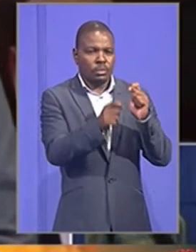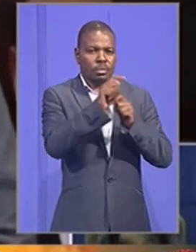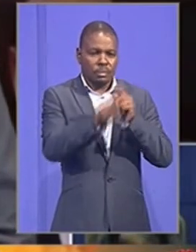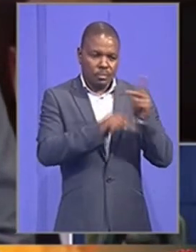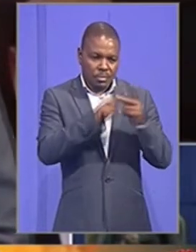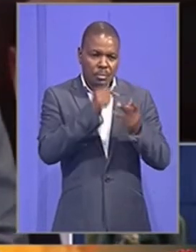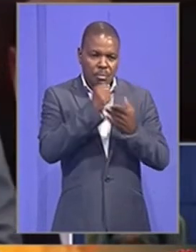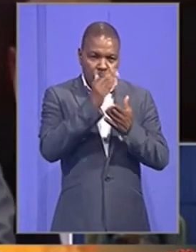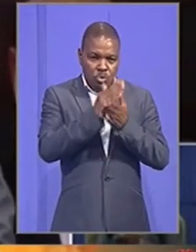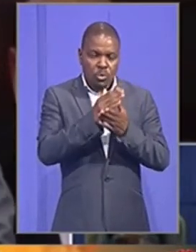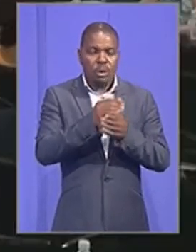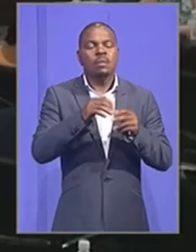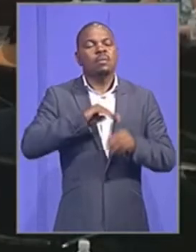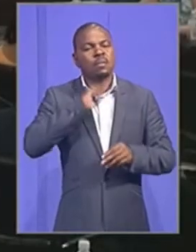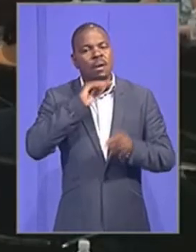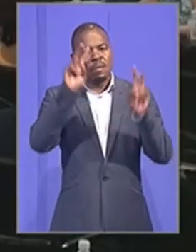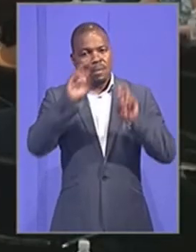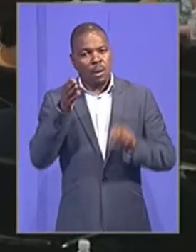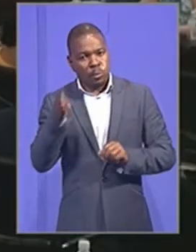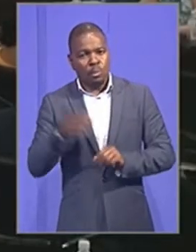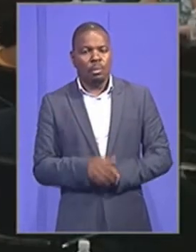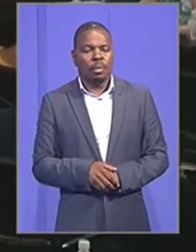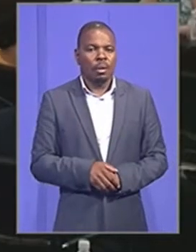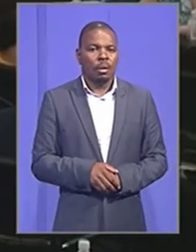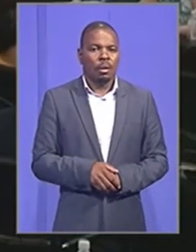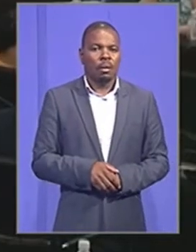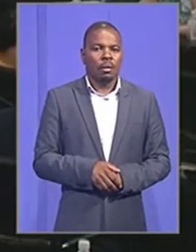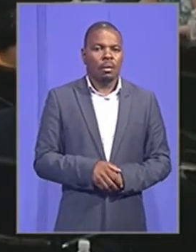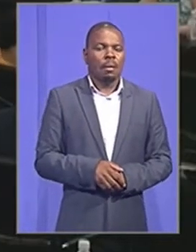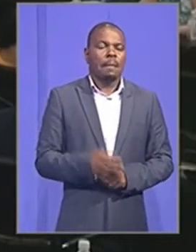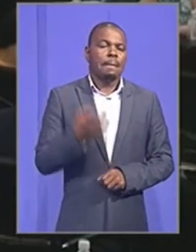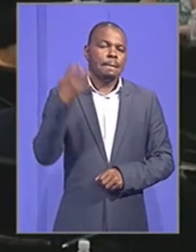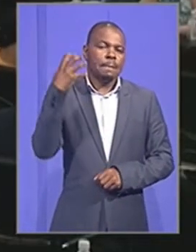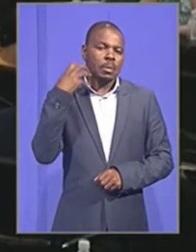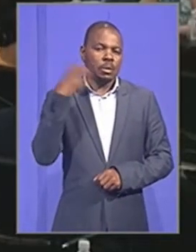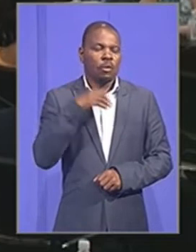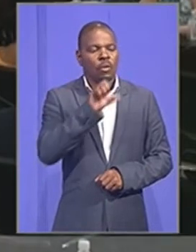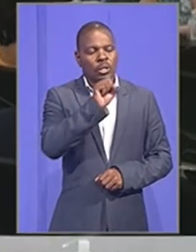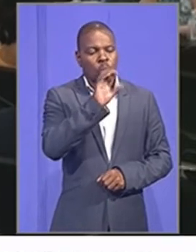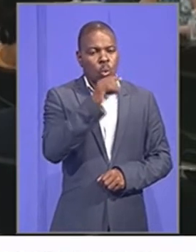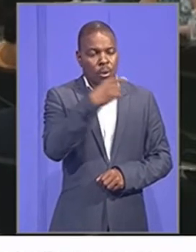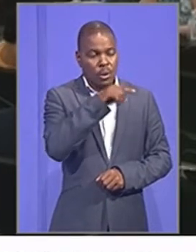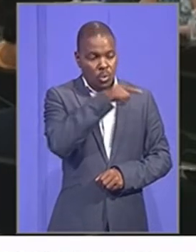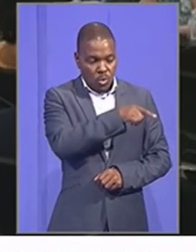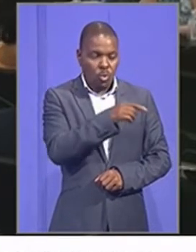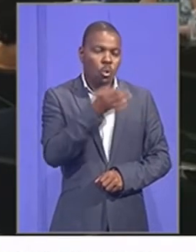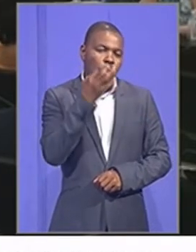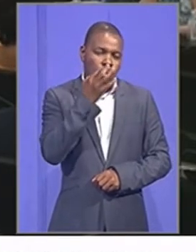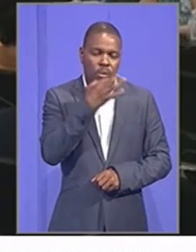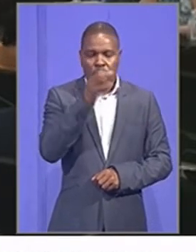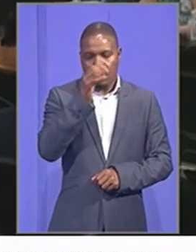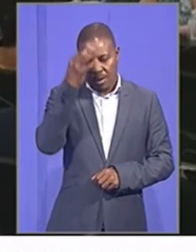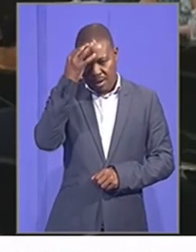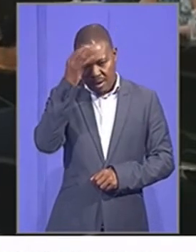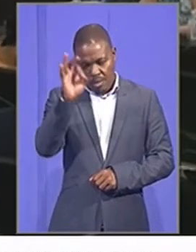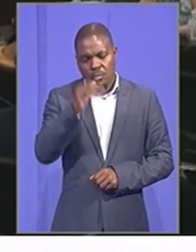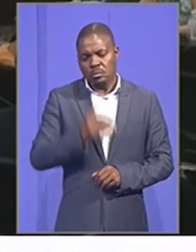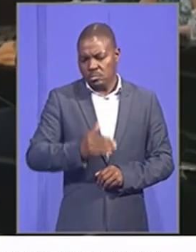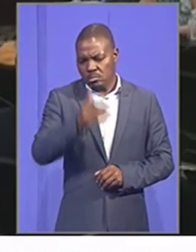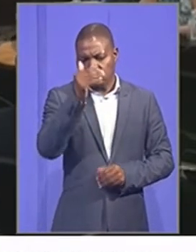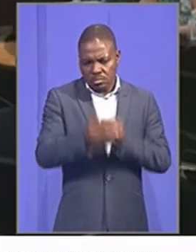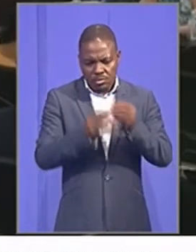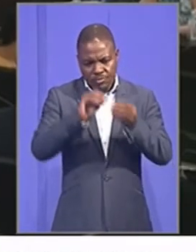is sufficient power. Mo tsibogong ya gagwe tona ya ditlamo tsa puso a re puso e mo tseleng ya go siamisa setlamo seno fela